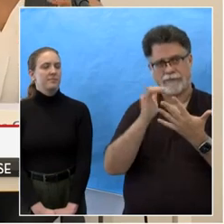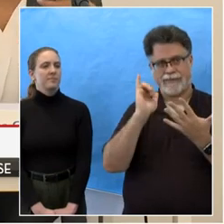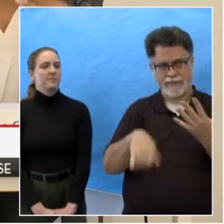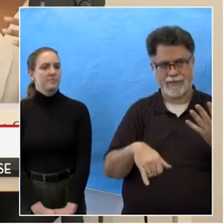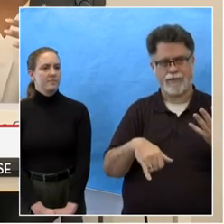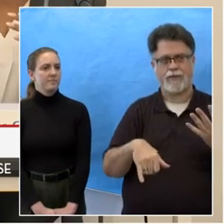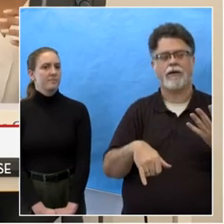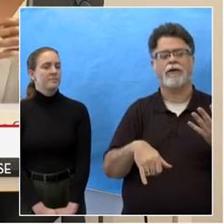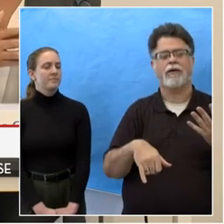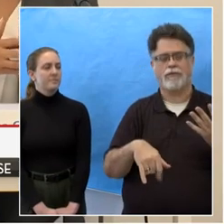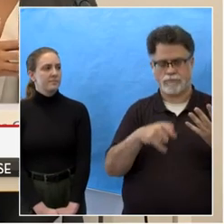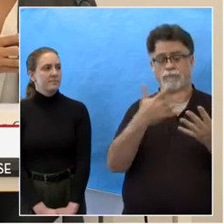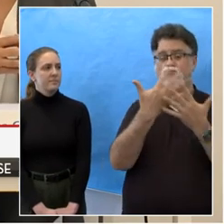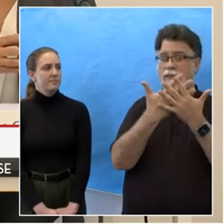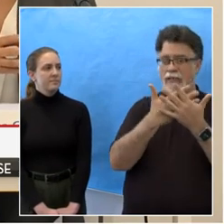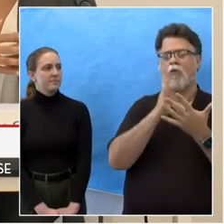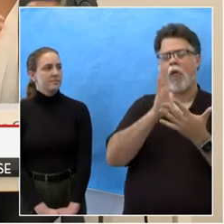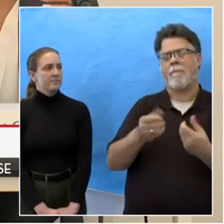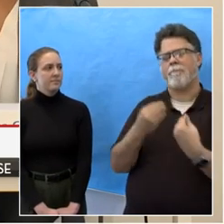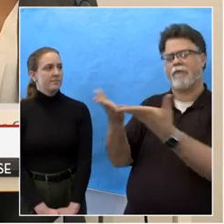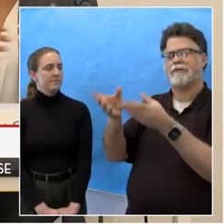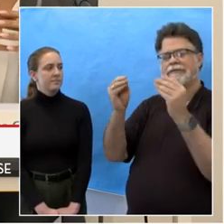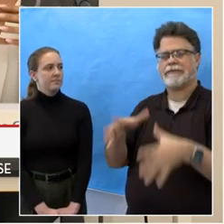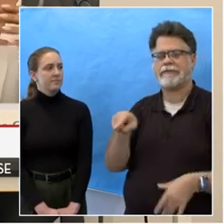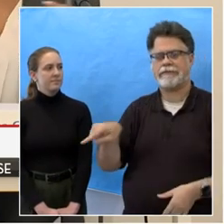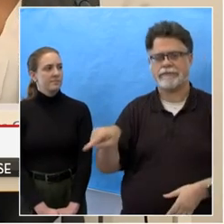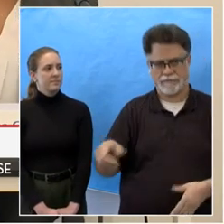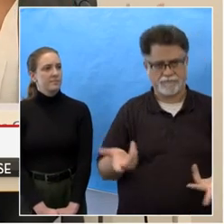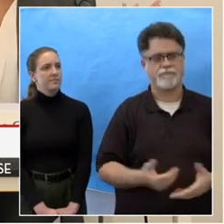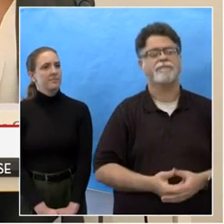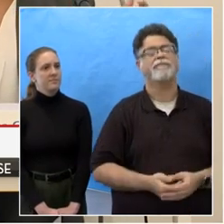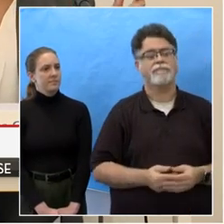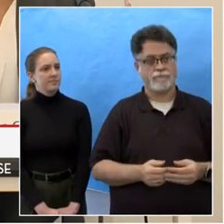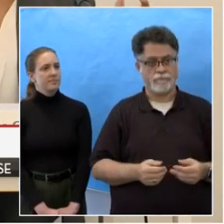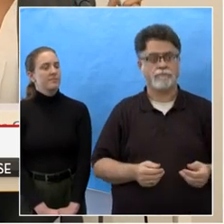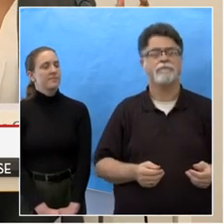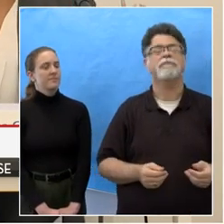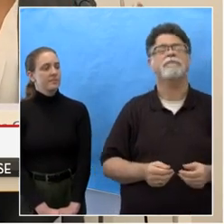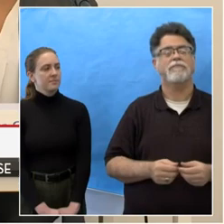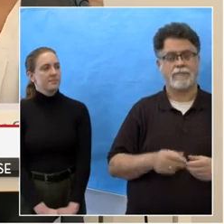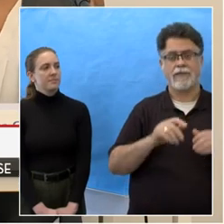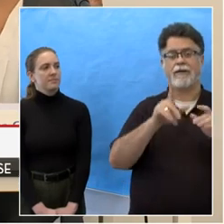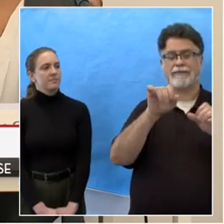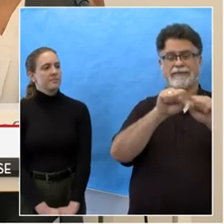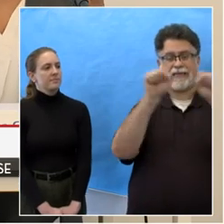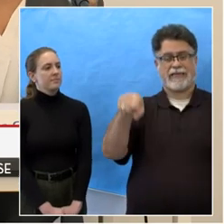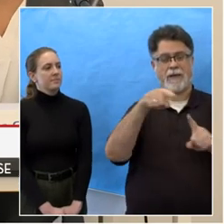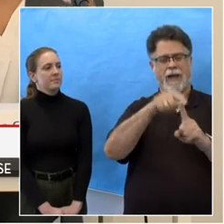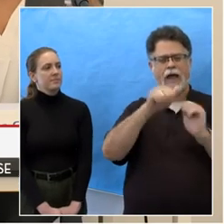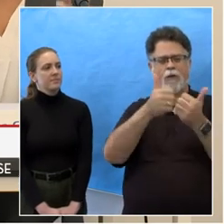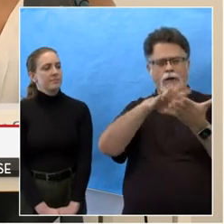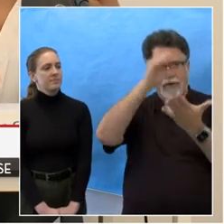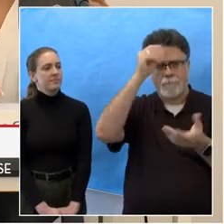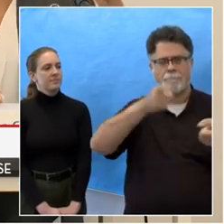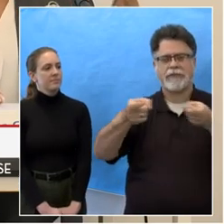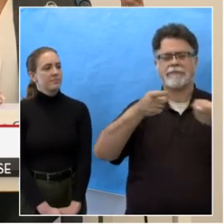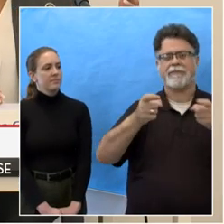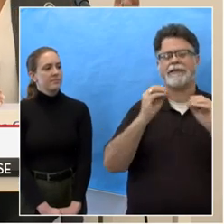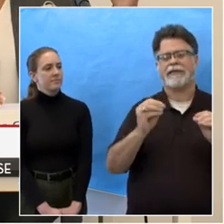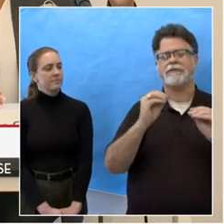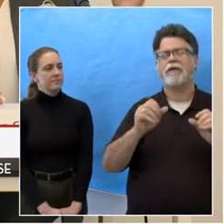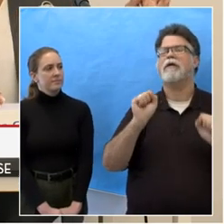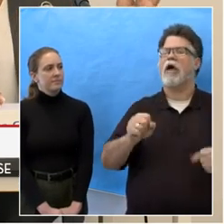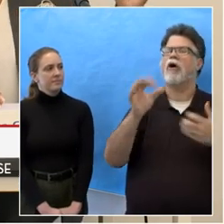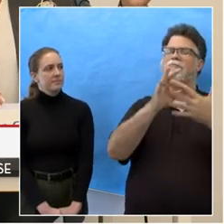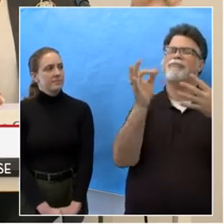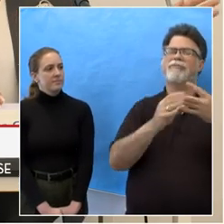source, probably our learning management system, options for all of our educators across the district that if they say, I need a high